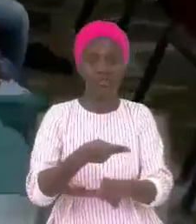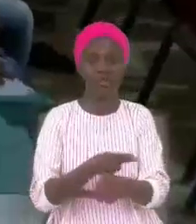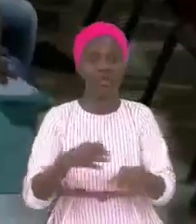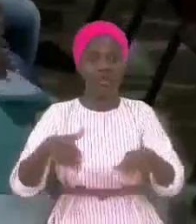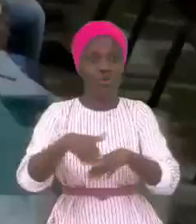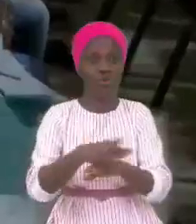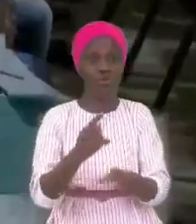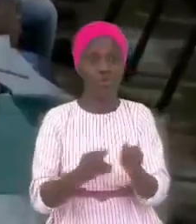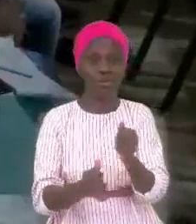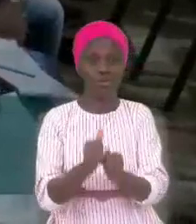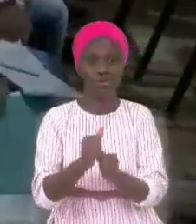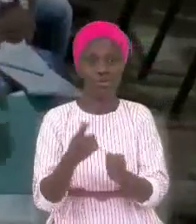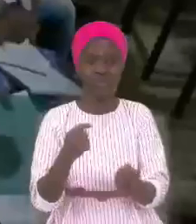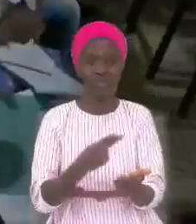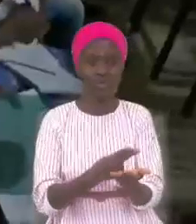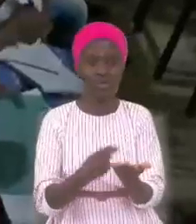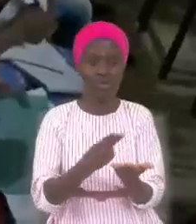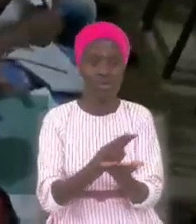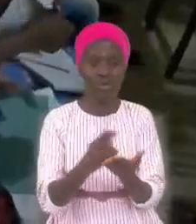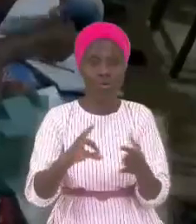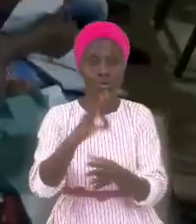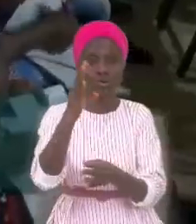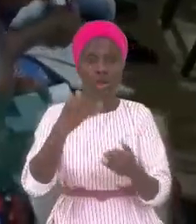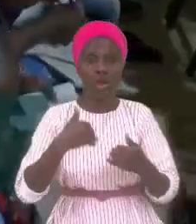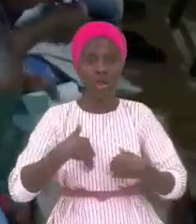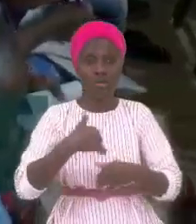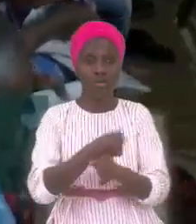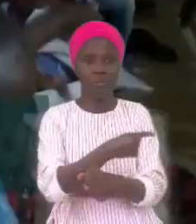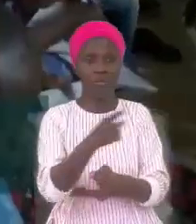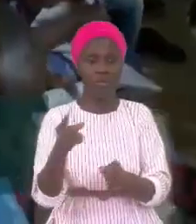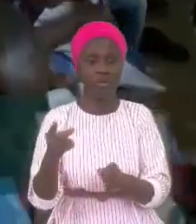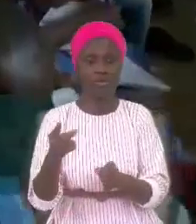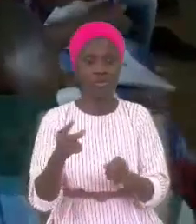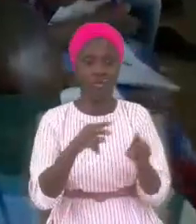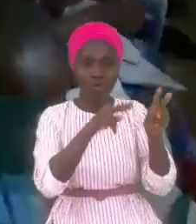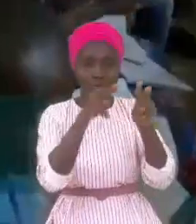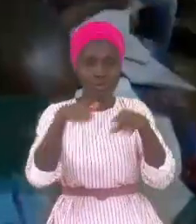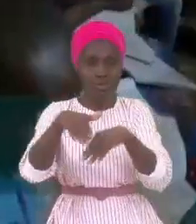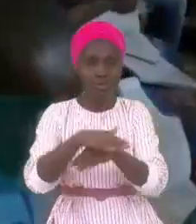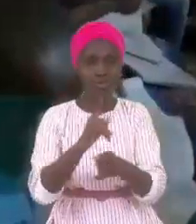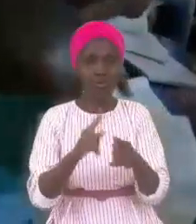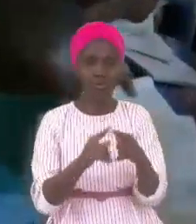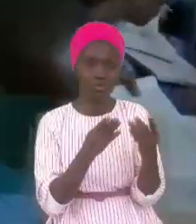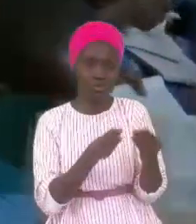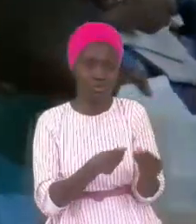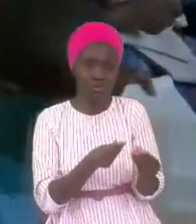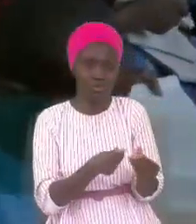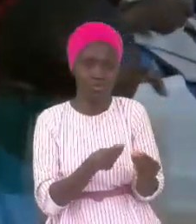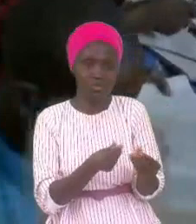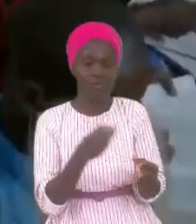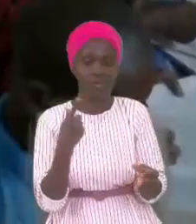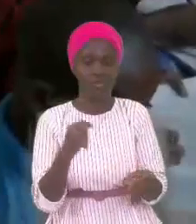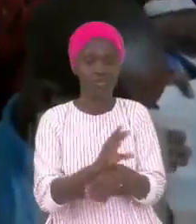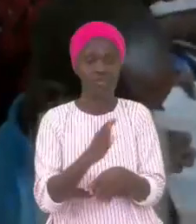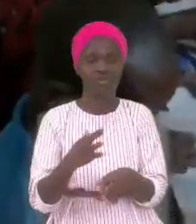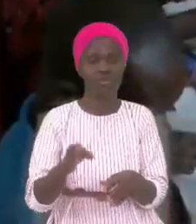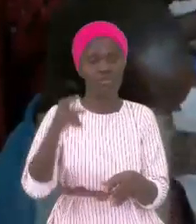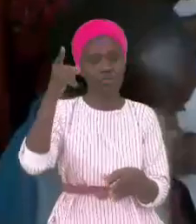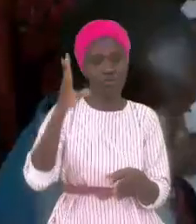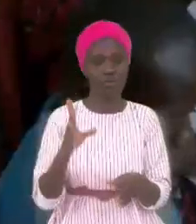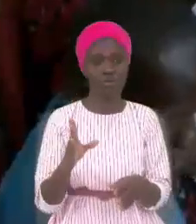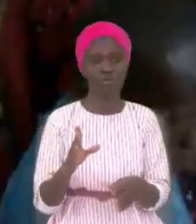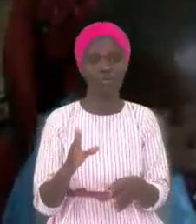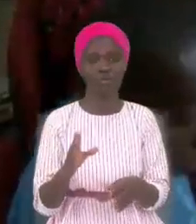has made you overseers to feed the church of God. He calls that church flock, and